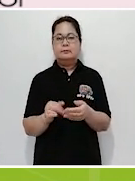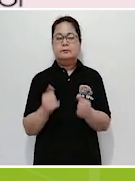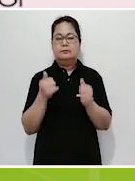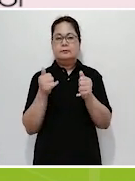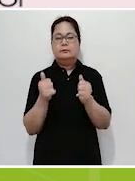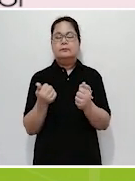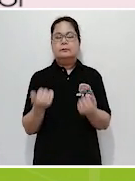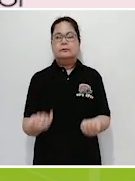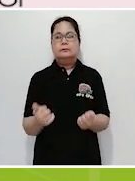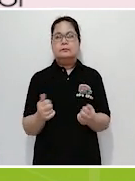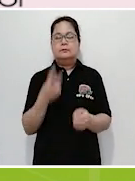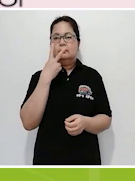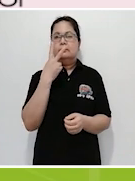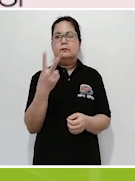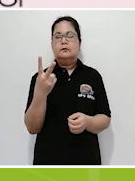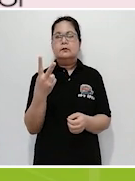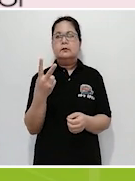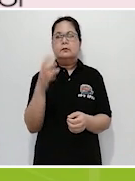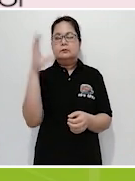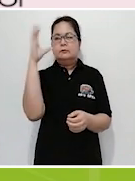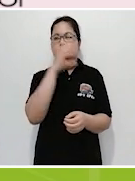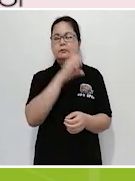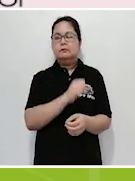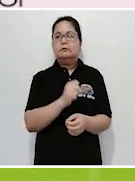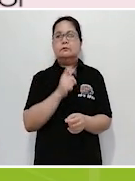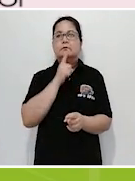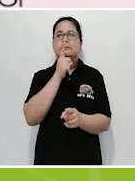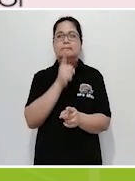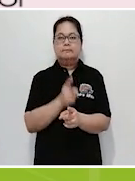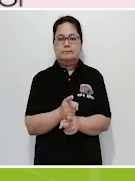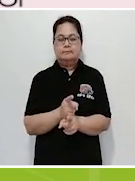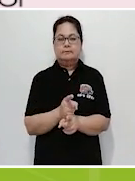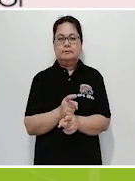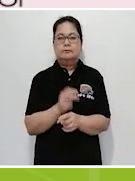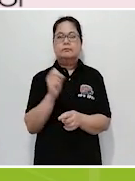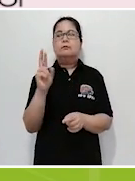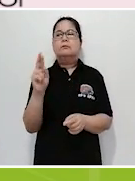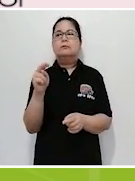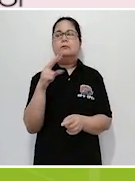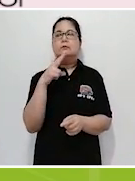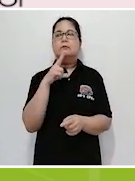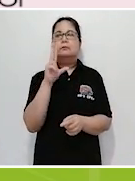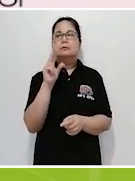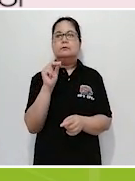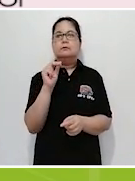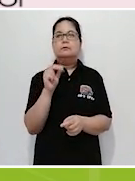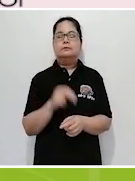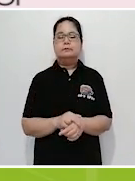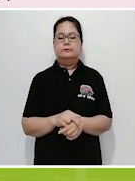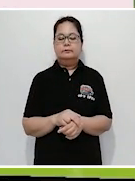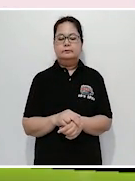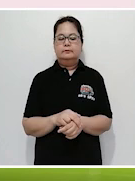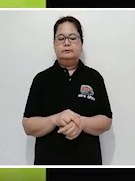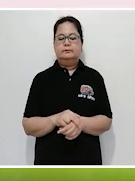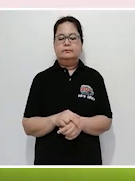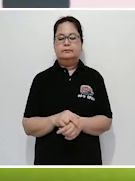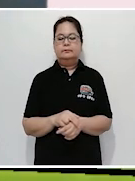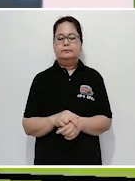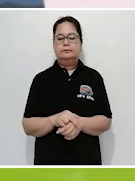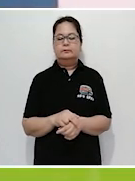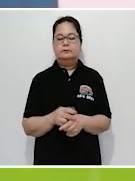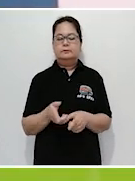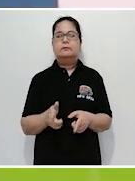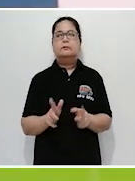After reading, you can now see if your predictions are correct or not.